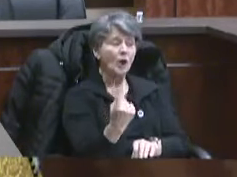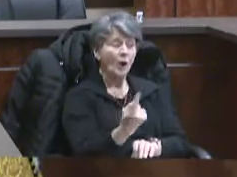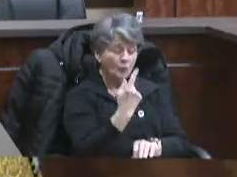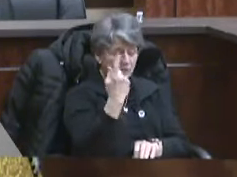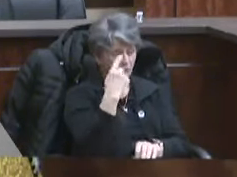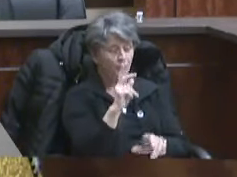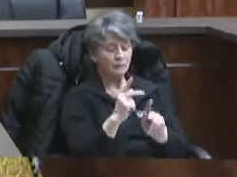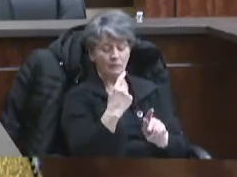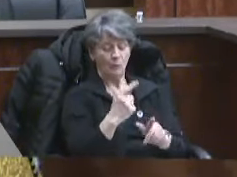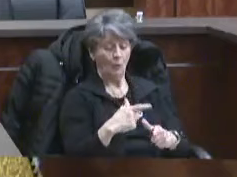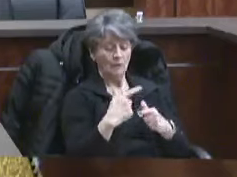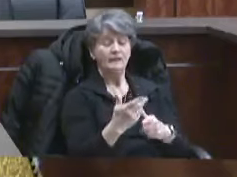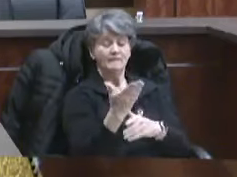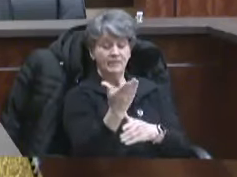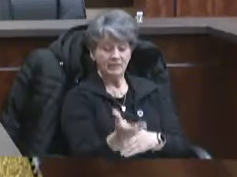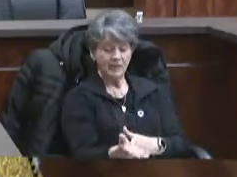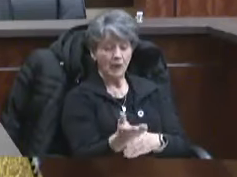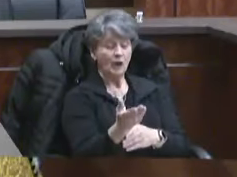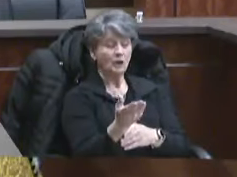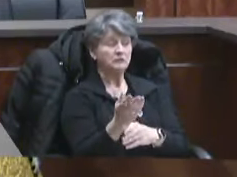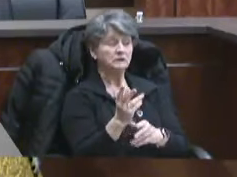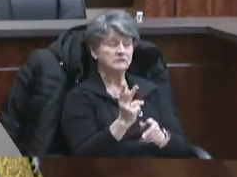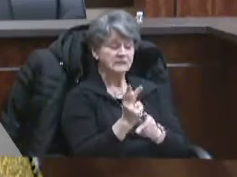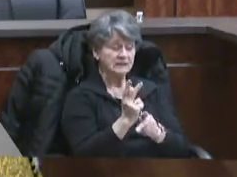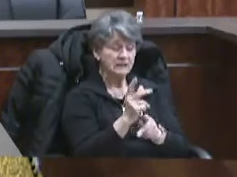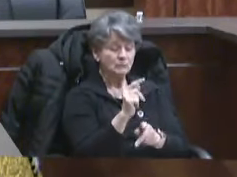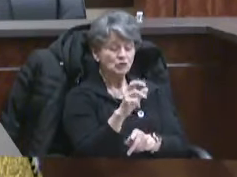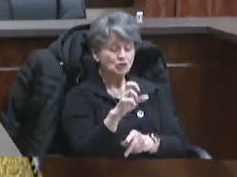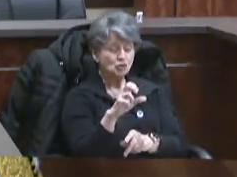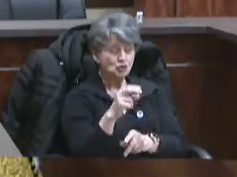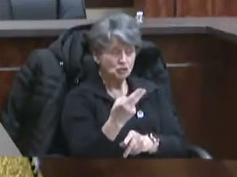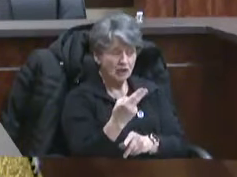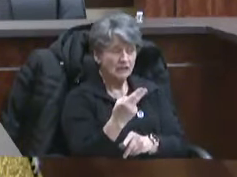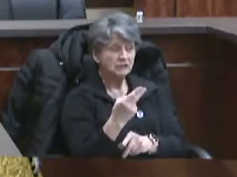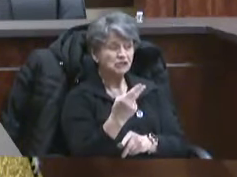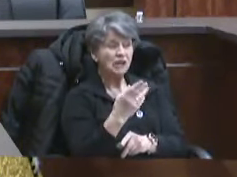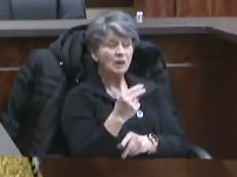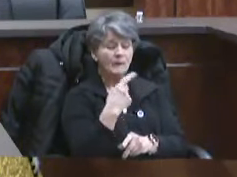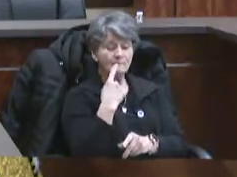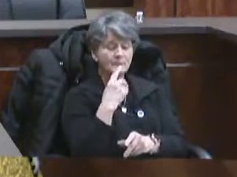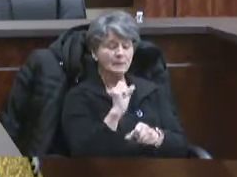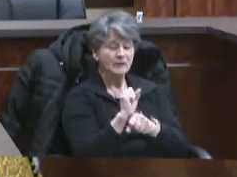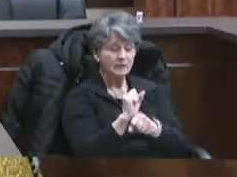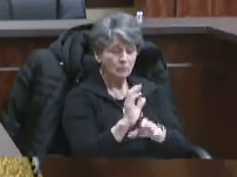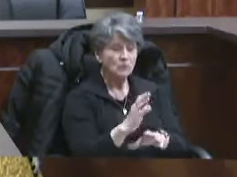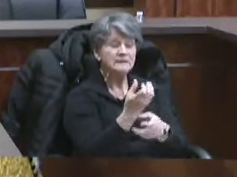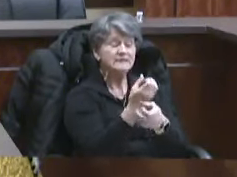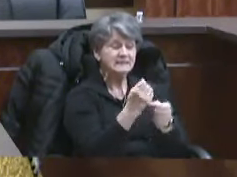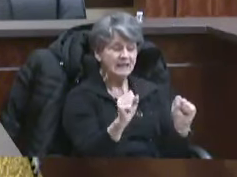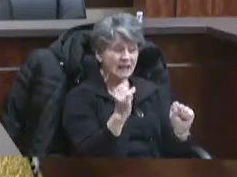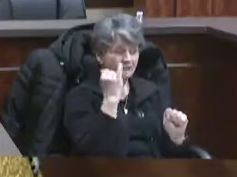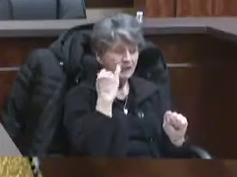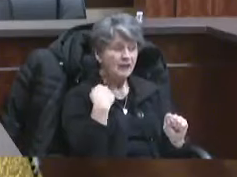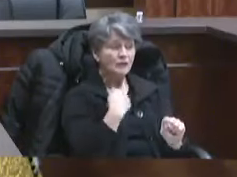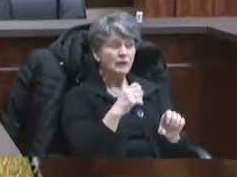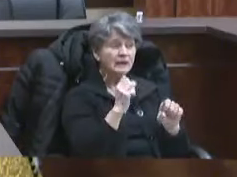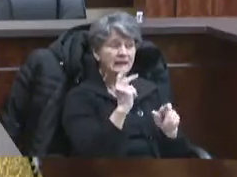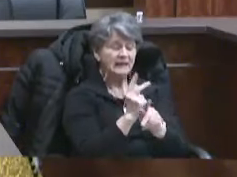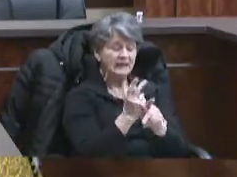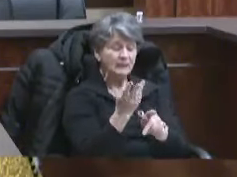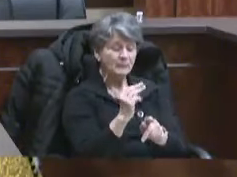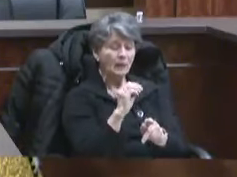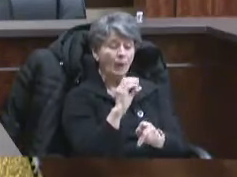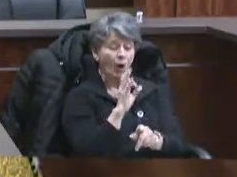there, but to keep our trash and our public employees safe. If we could keep them off the